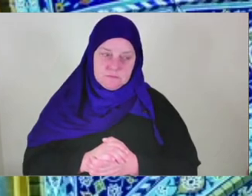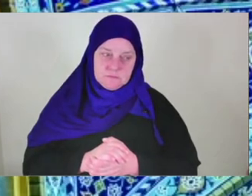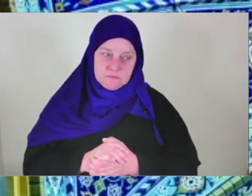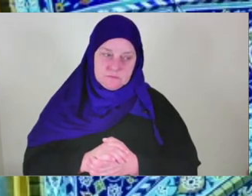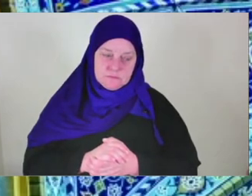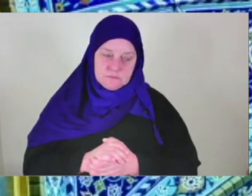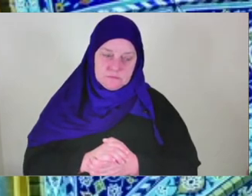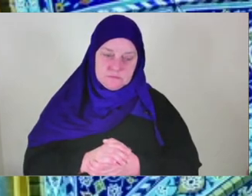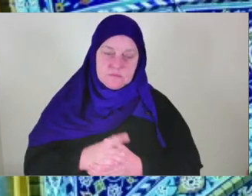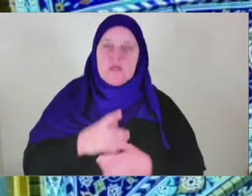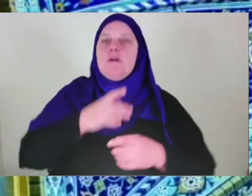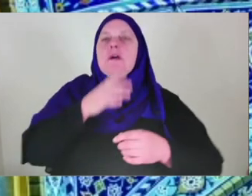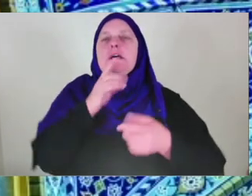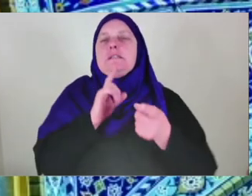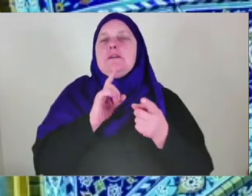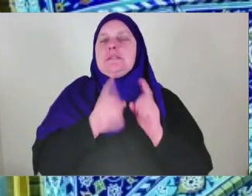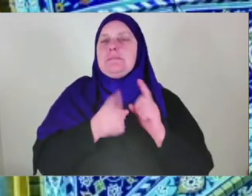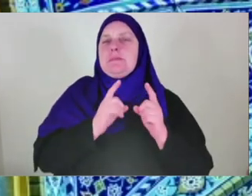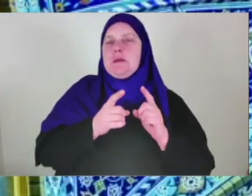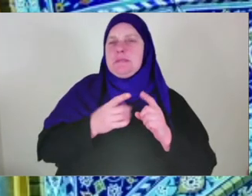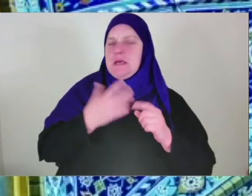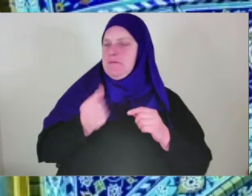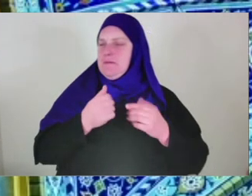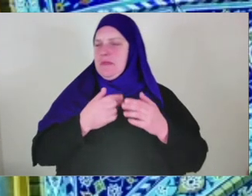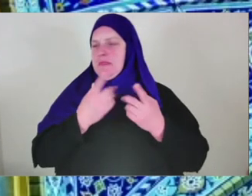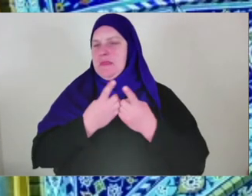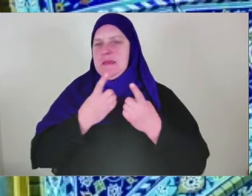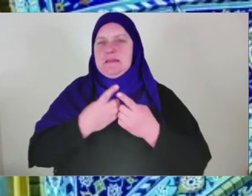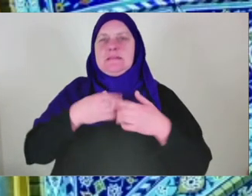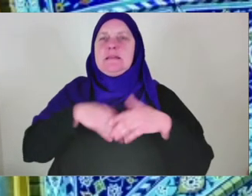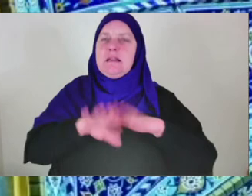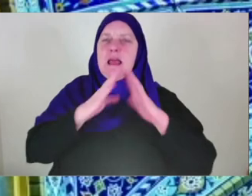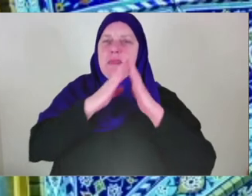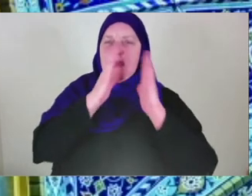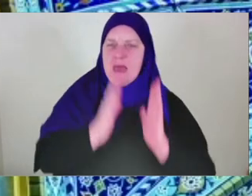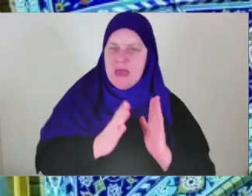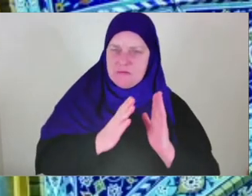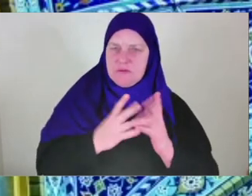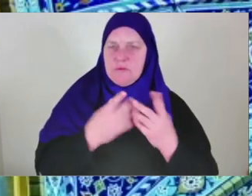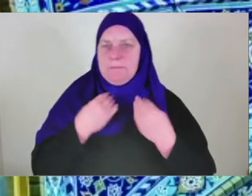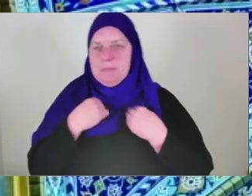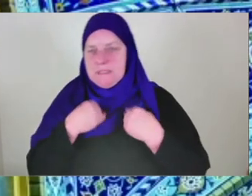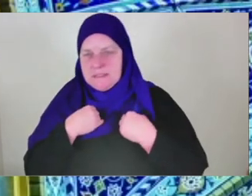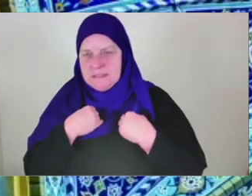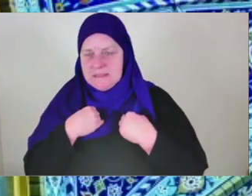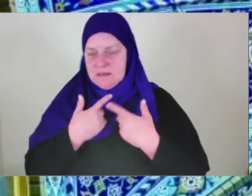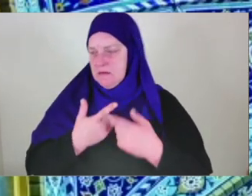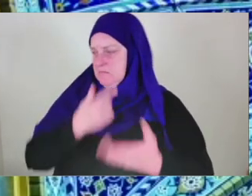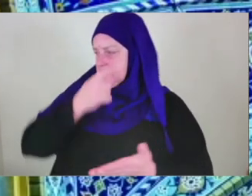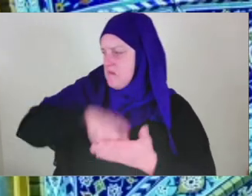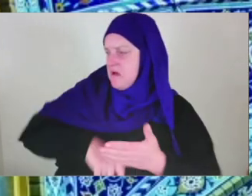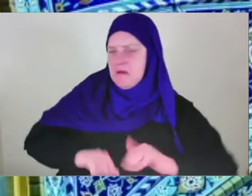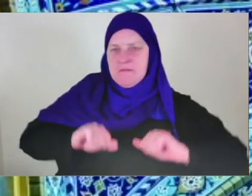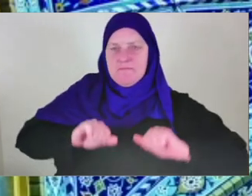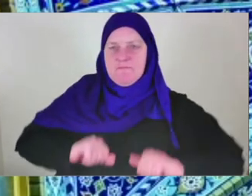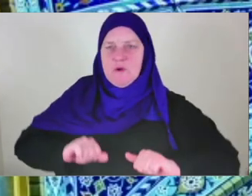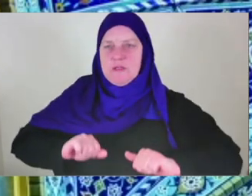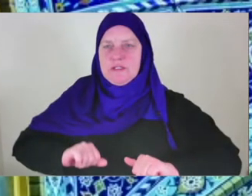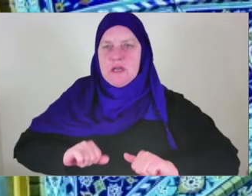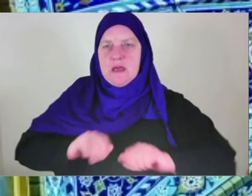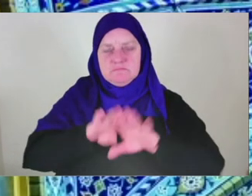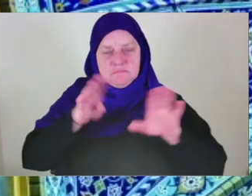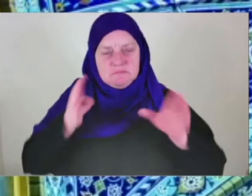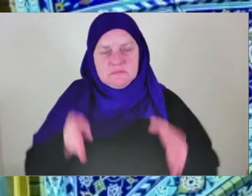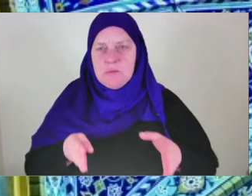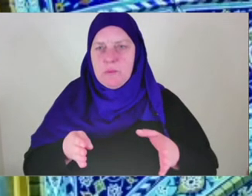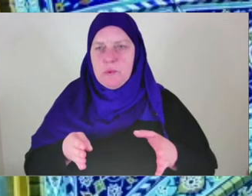used and they are not finished. Like, for example, you bought furniture for your house. You are still using them and are there. Yep. There is no homes on